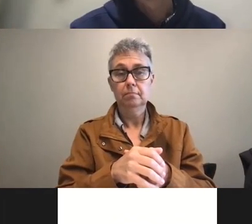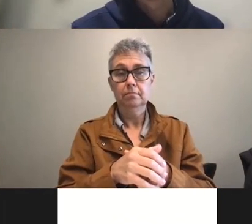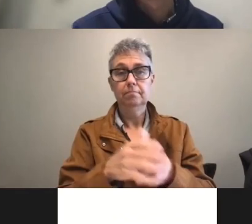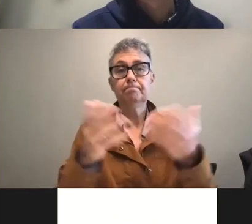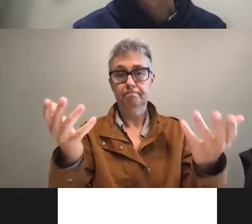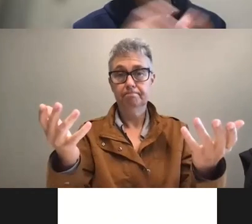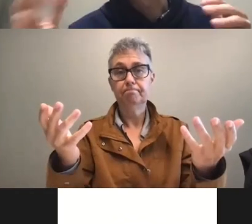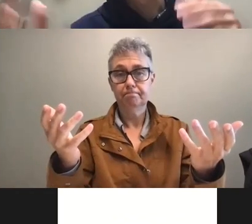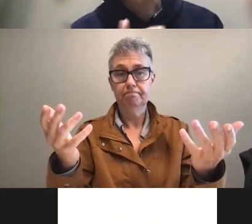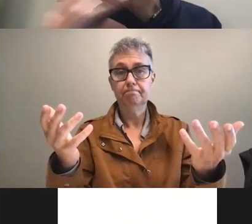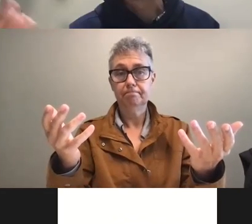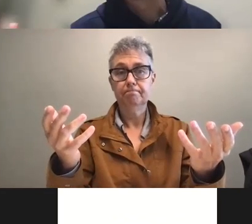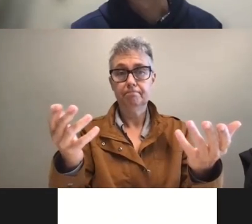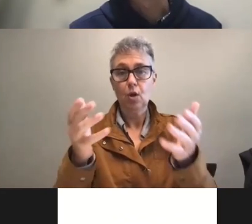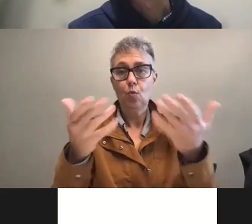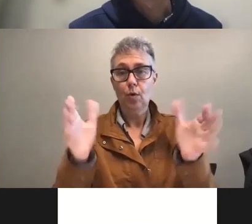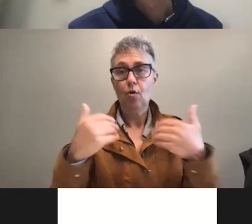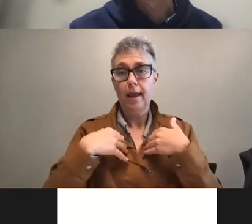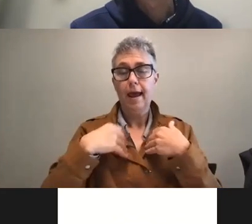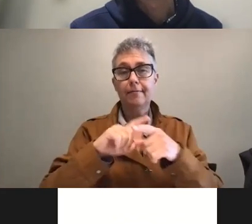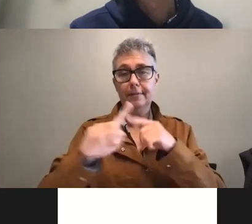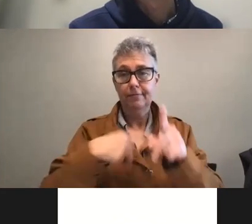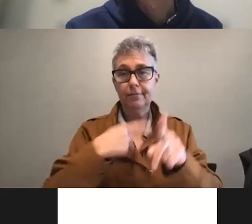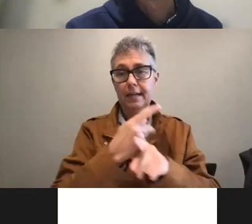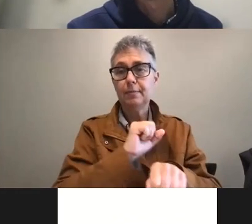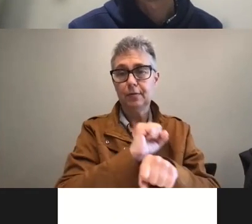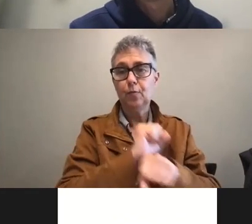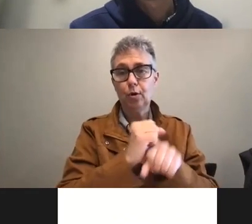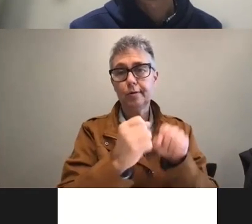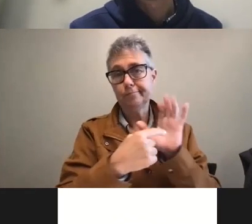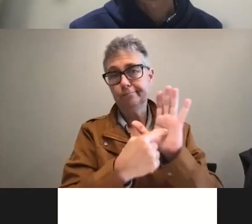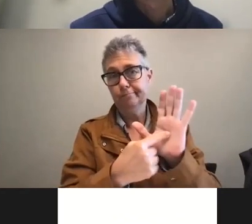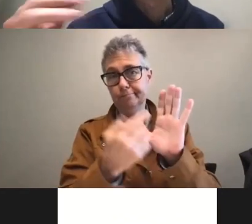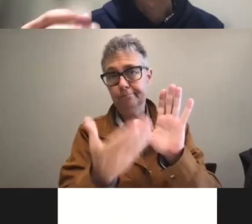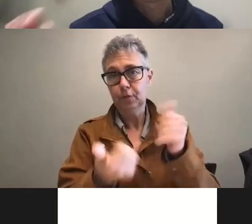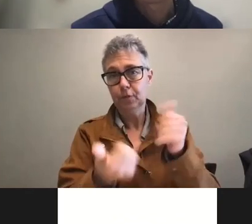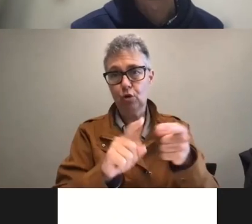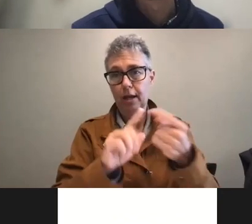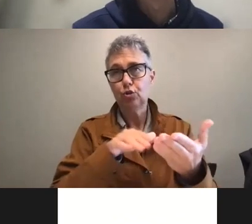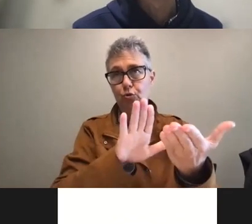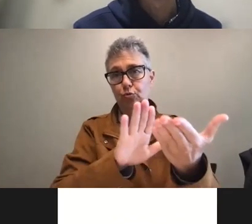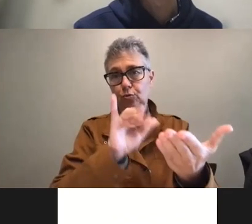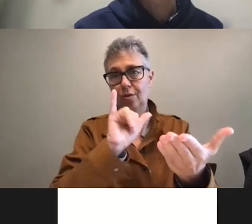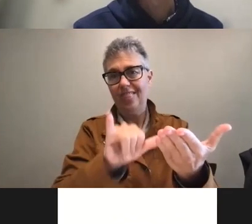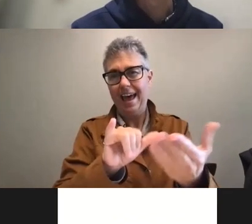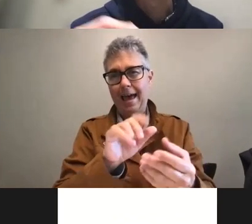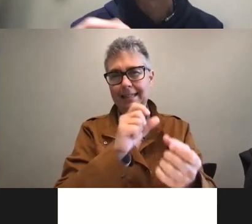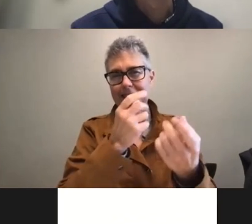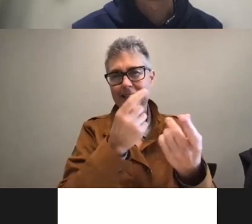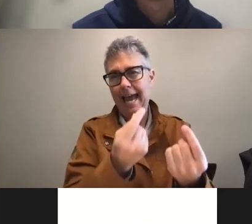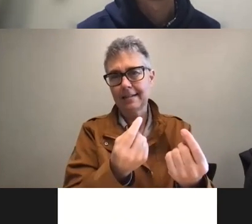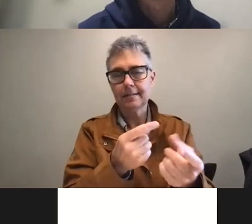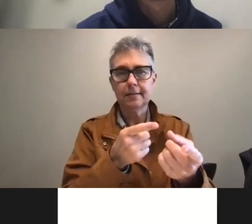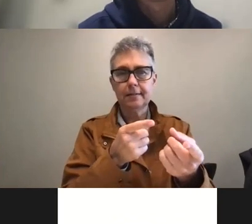course, there are already a variety of work that's trying to address this task, right? For